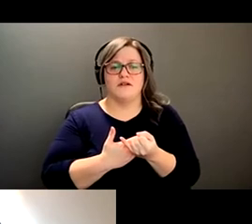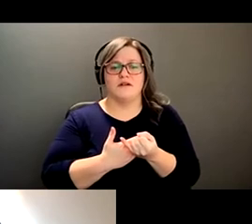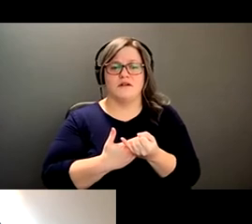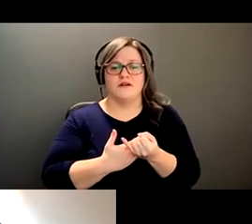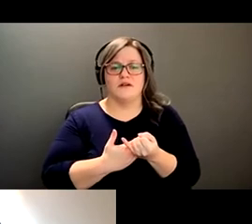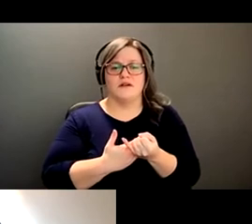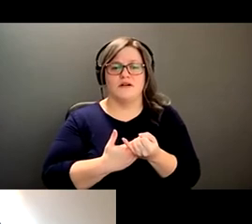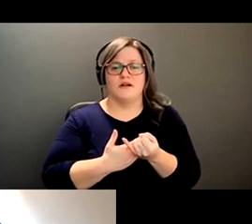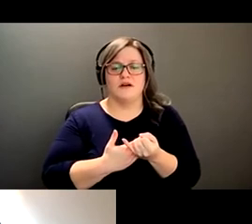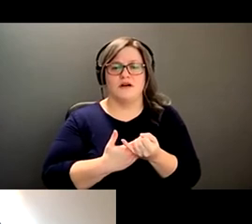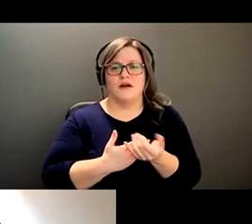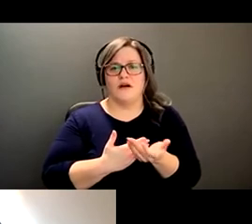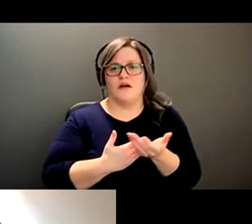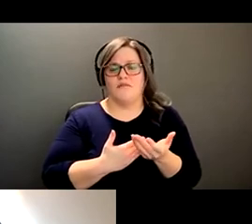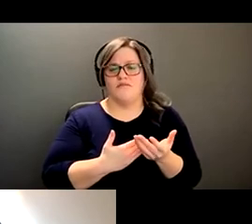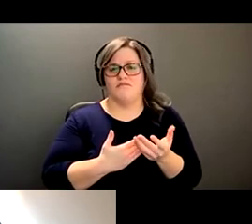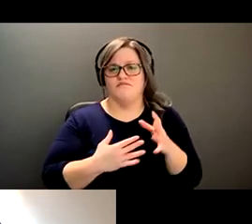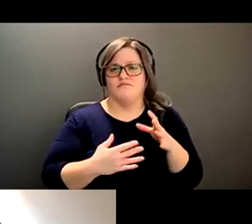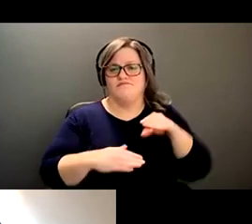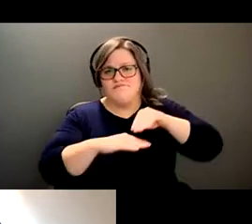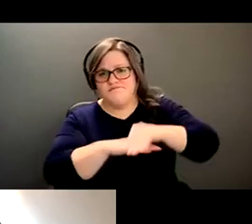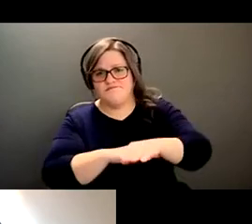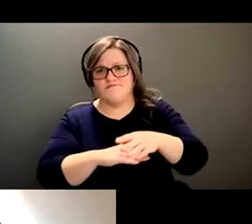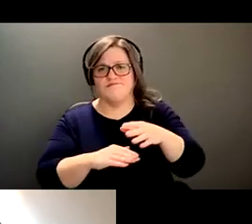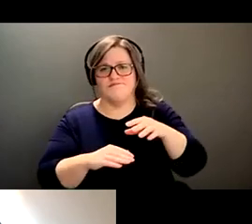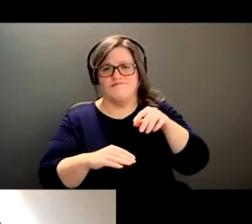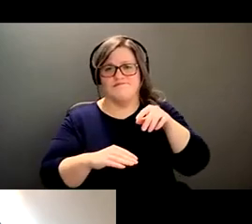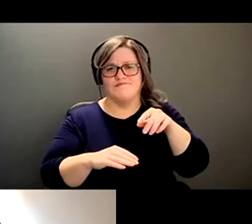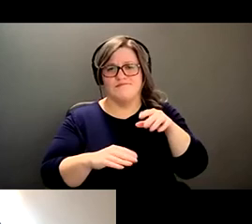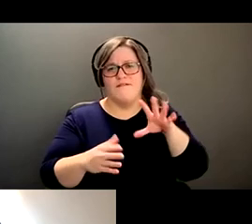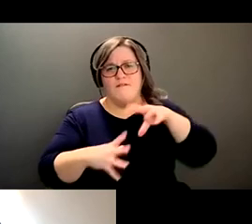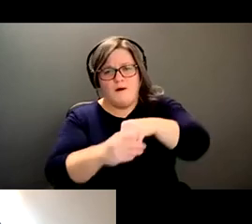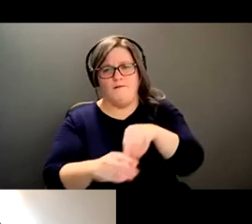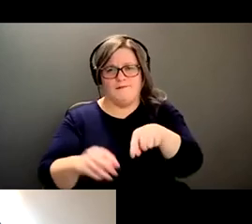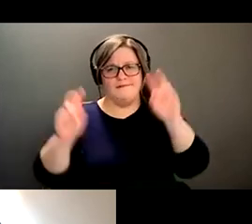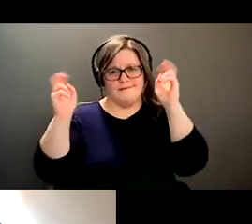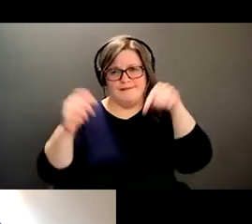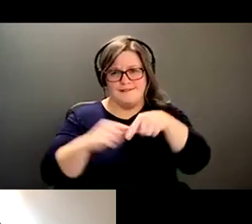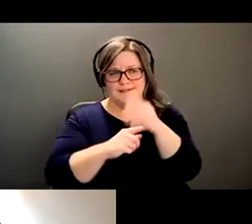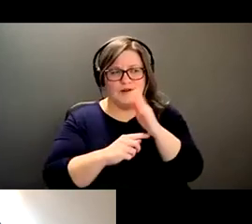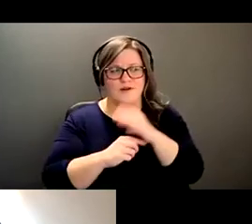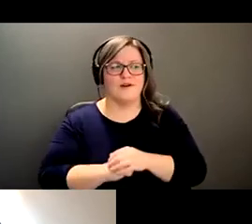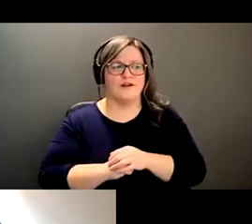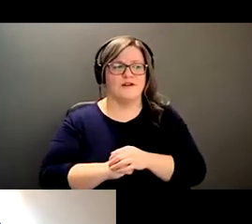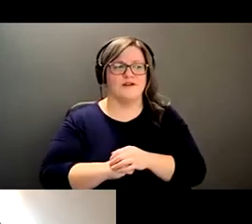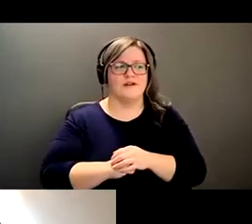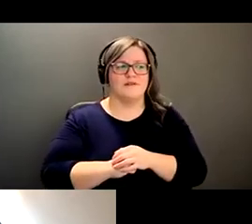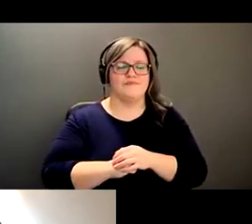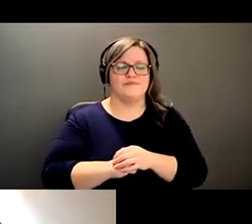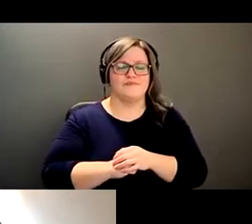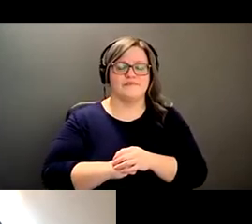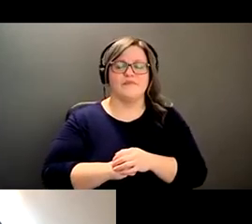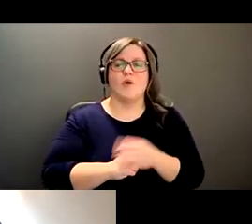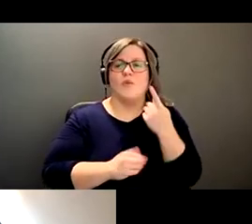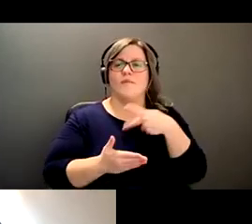is part of alternative spaces, I guess, and is the one that I recently did with Meg